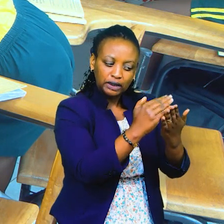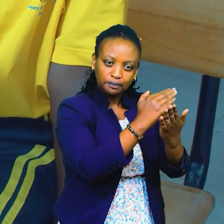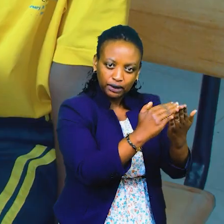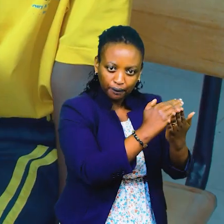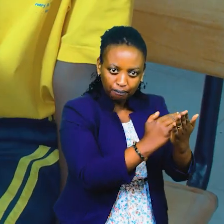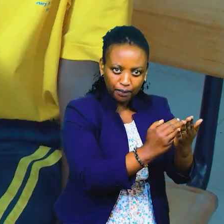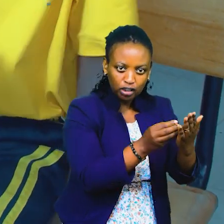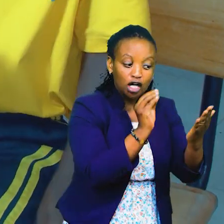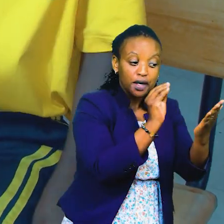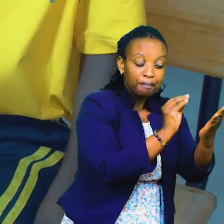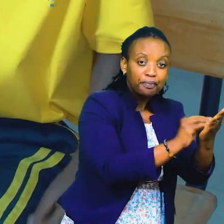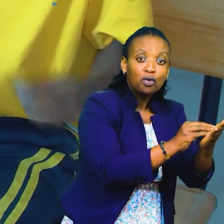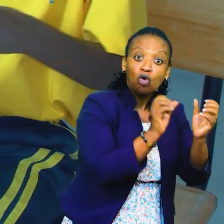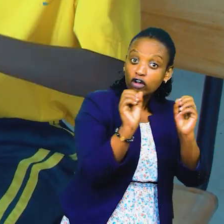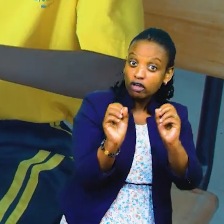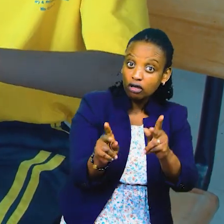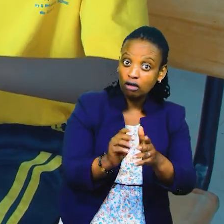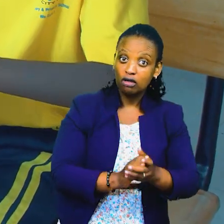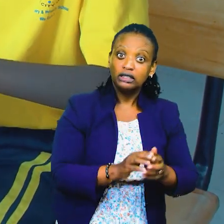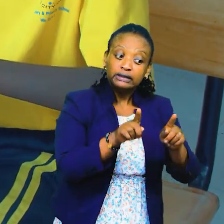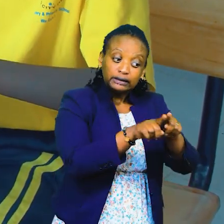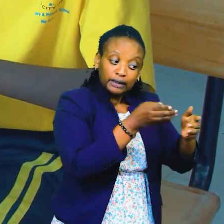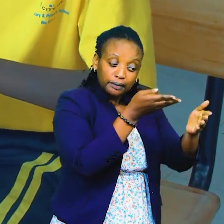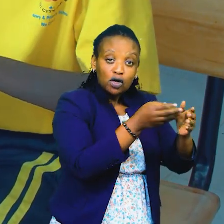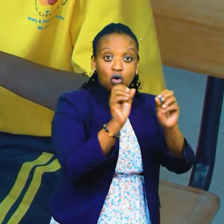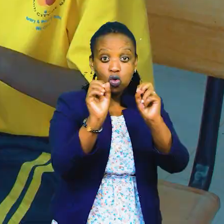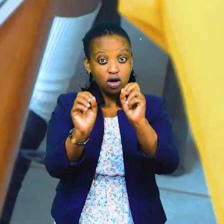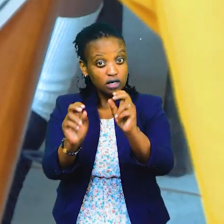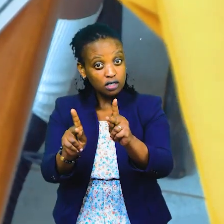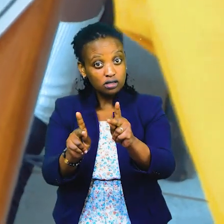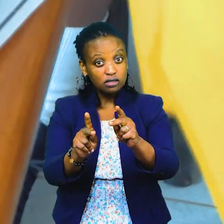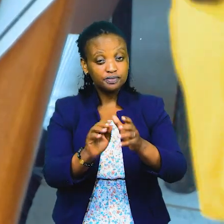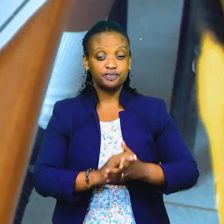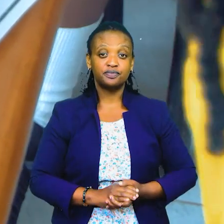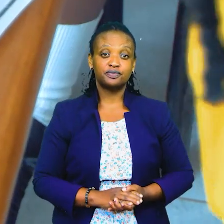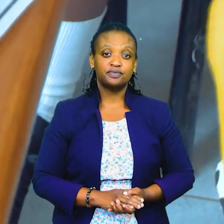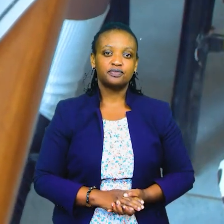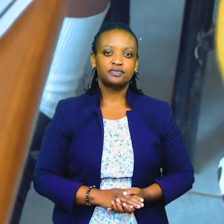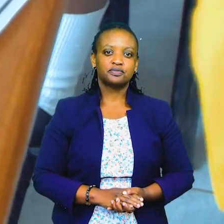This one is number 1. So it is somewhere here. Okay? Like that. Okay?